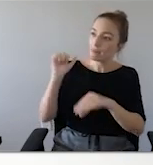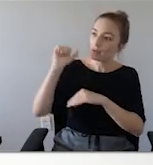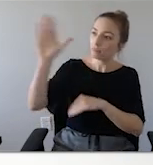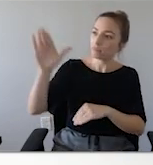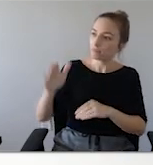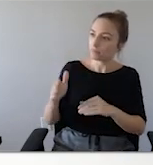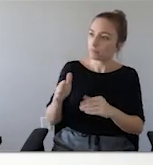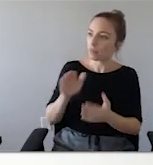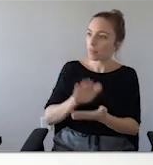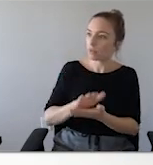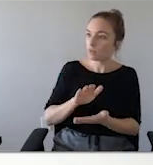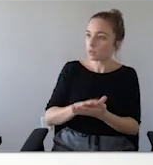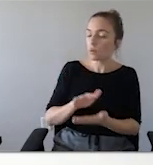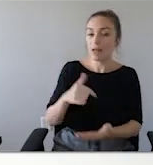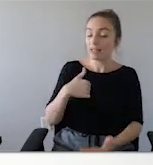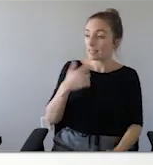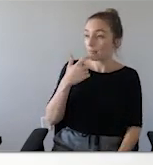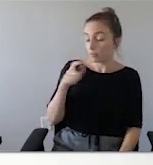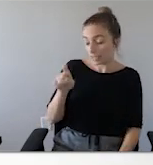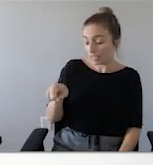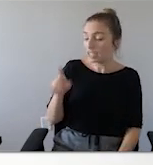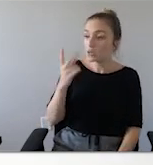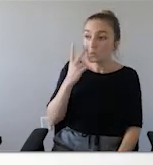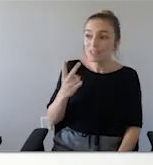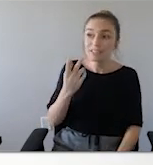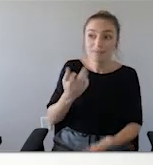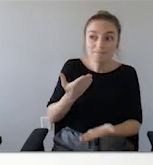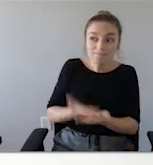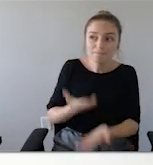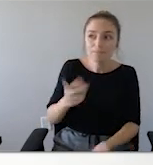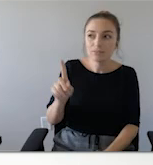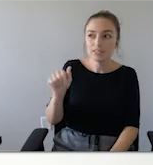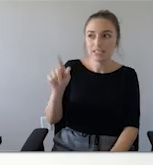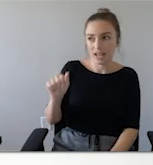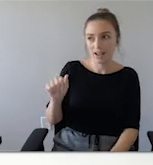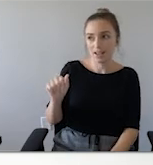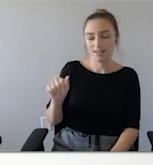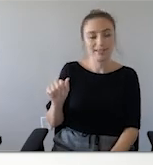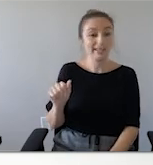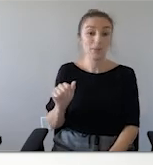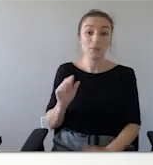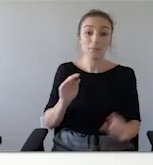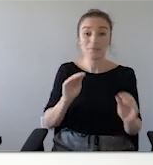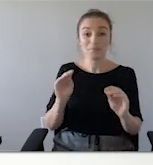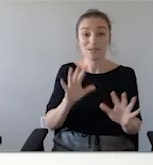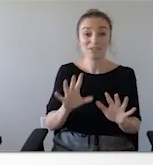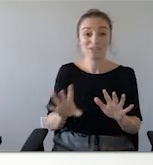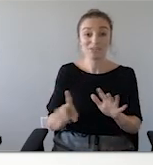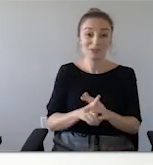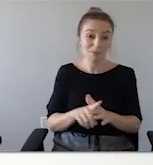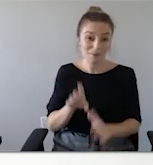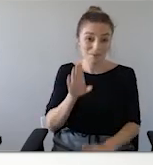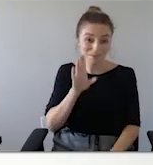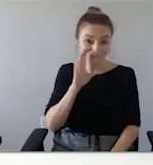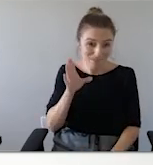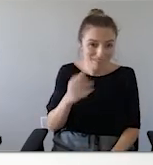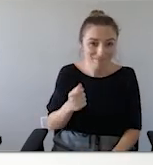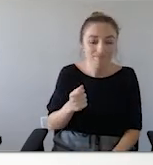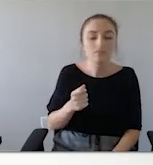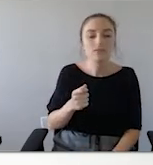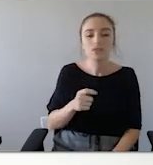magically appear. It just has a way of doing that. So you guys, you have to let them know. Yep.